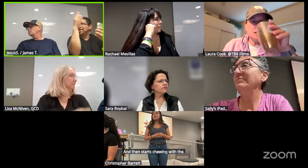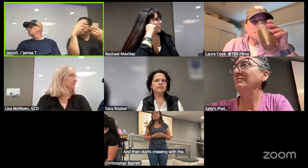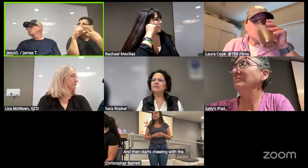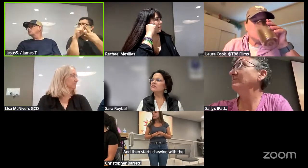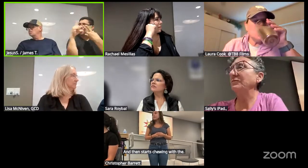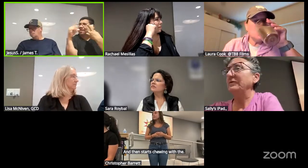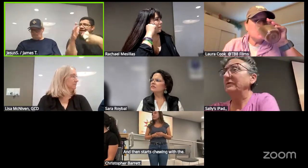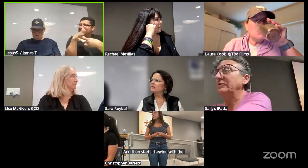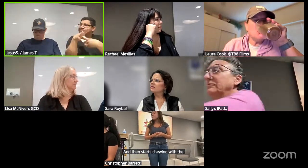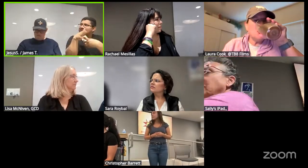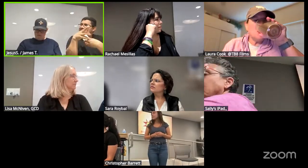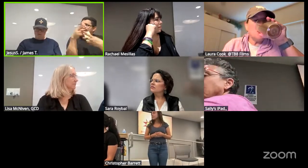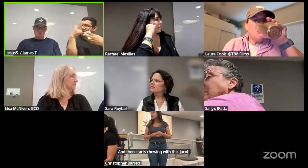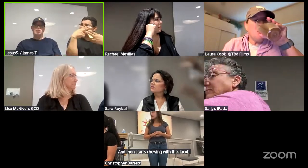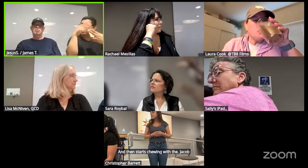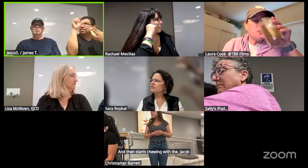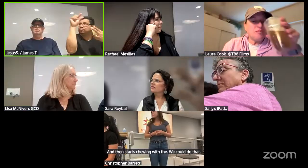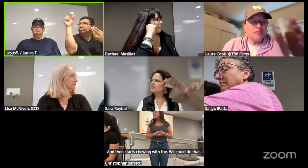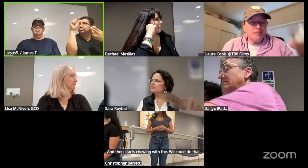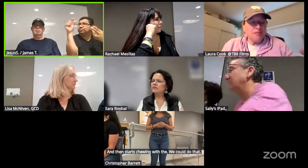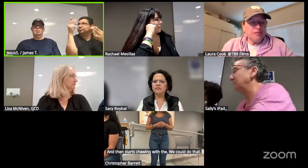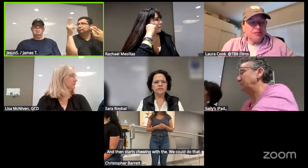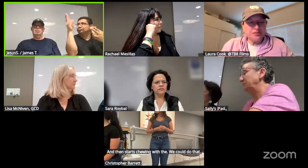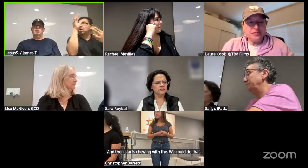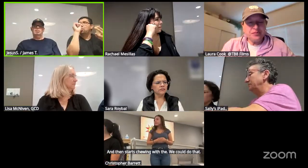Yeah, we could do.